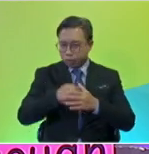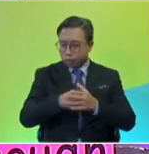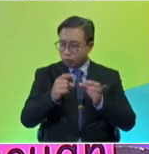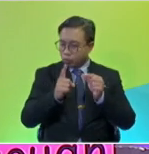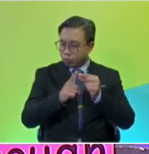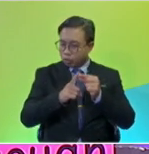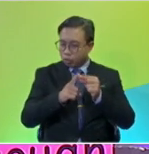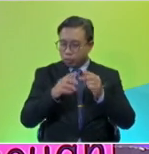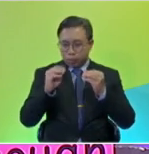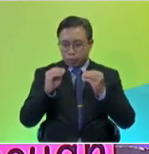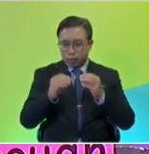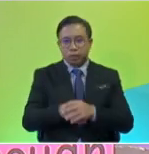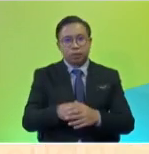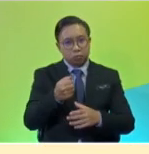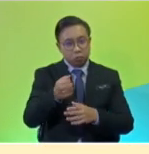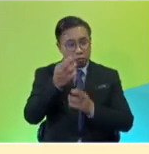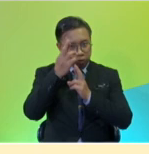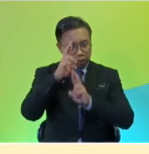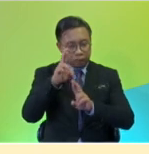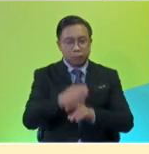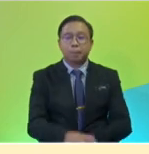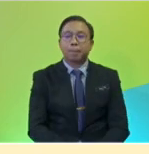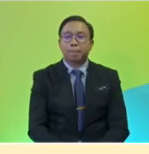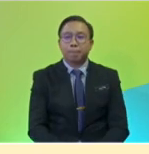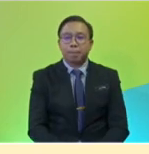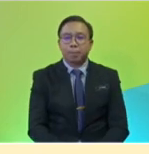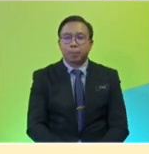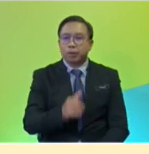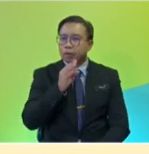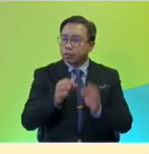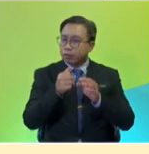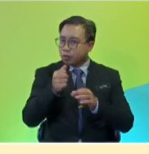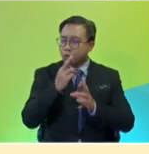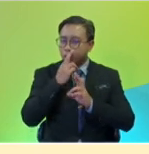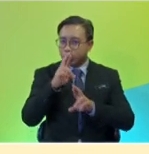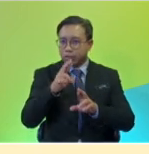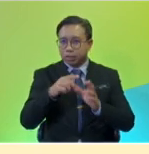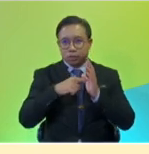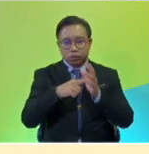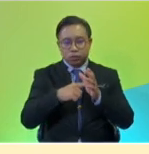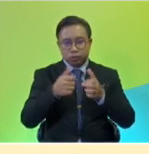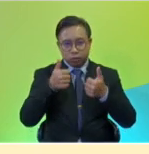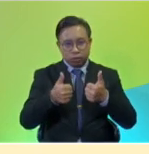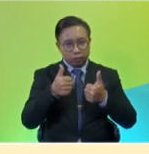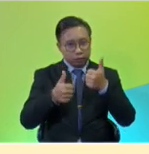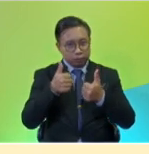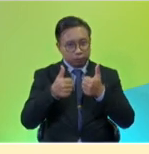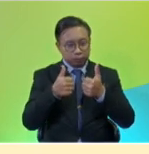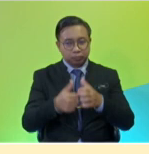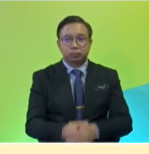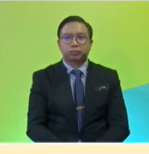you ready? Are you ready? If you're ready, show us again. Doubles, thumbs